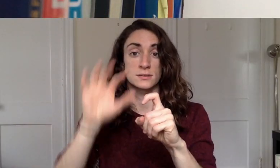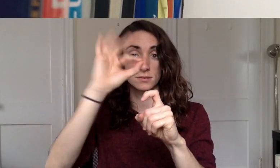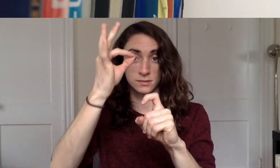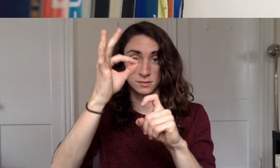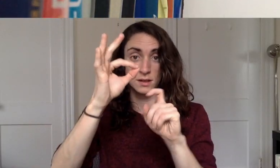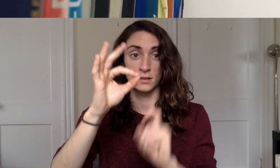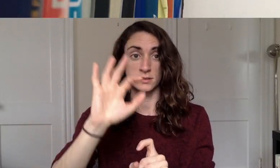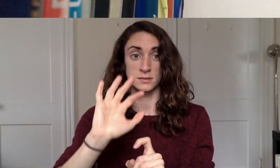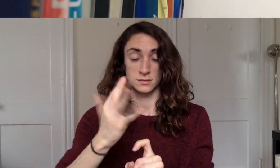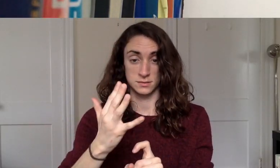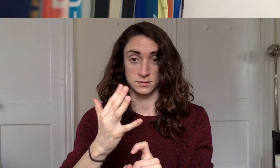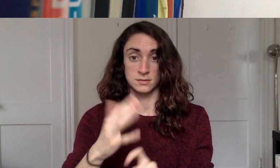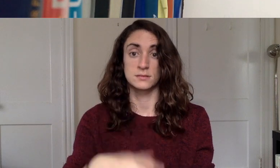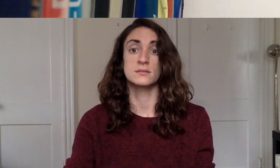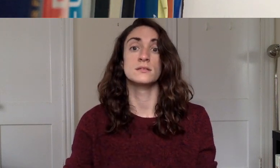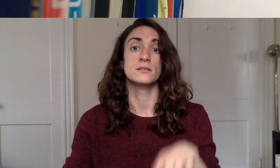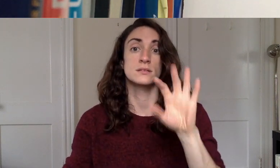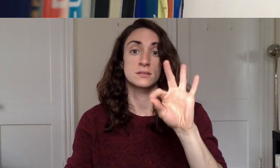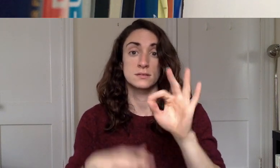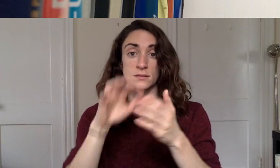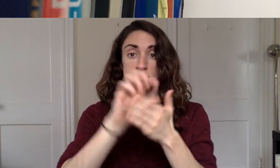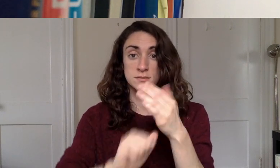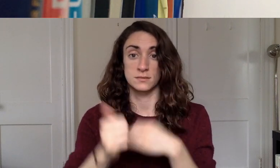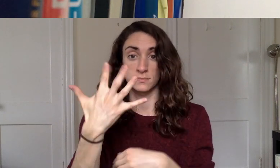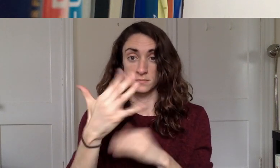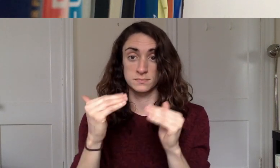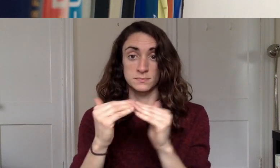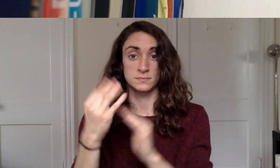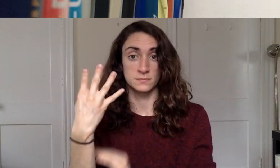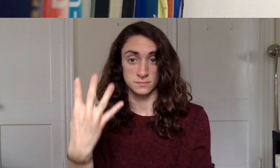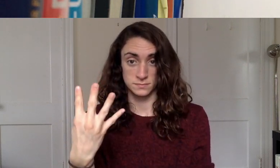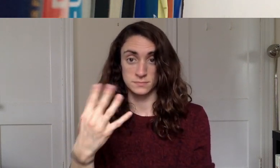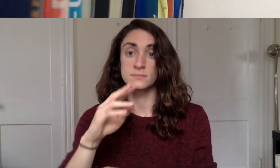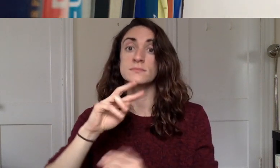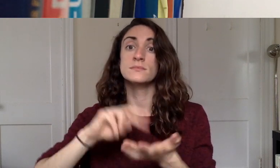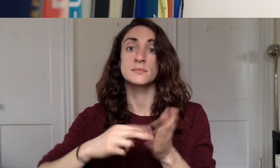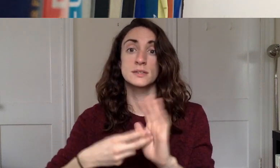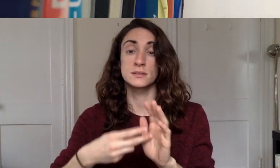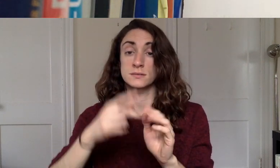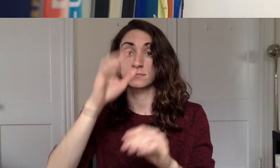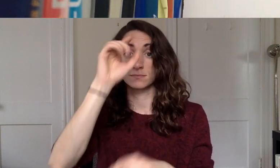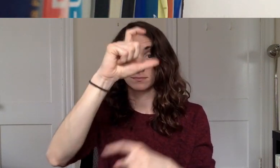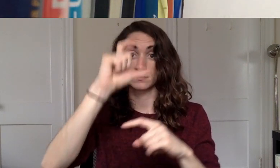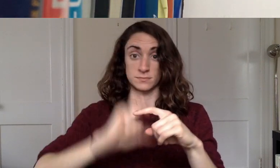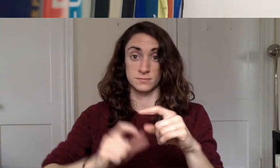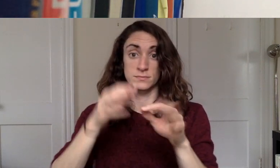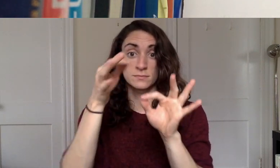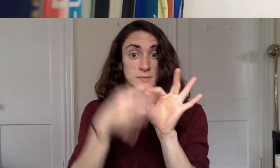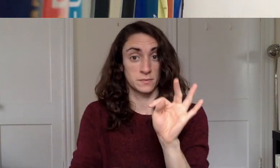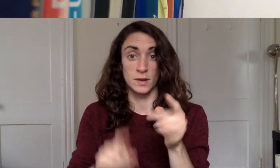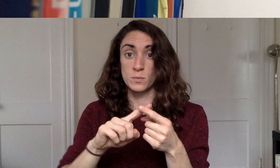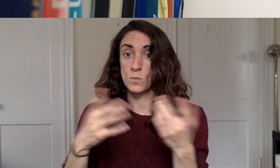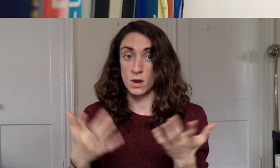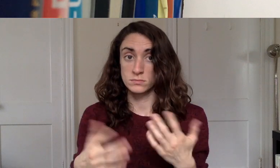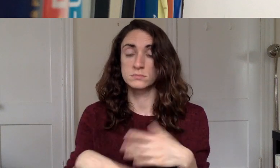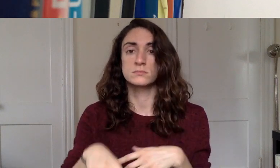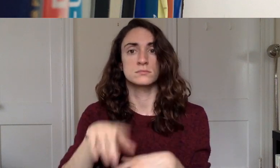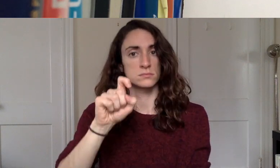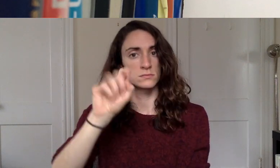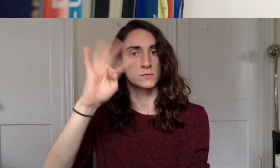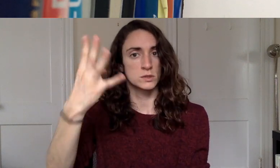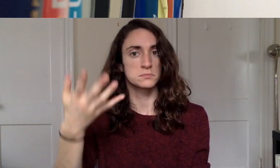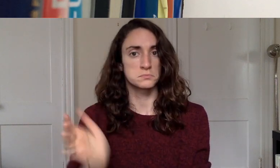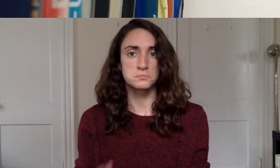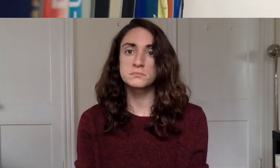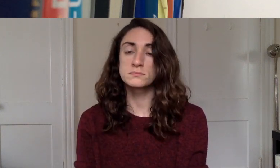Here's another example that you can solve without writing x out 9 times and 5 times in the numerator and denominator. You can just subtract the